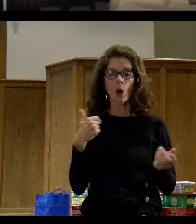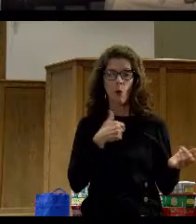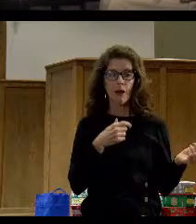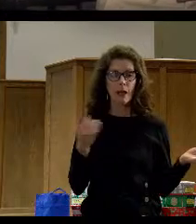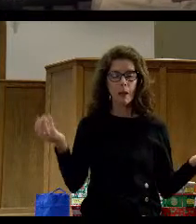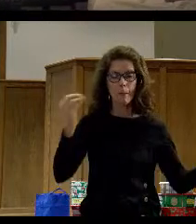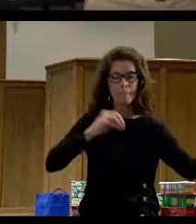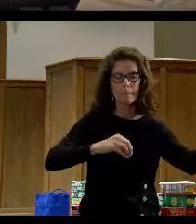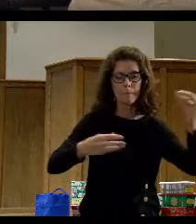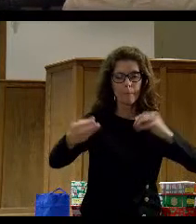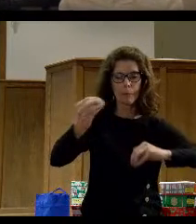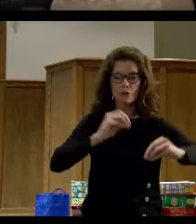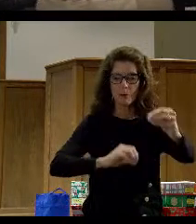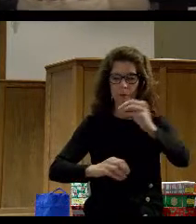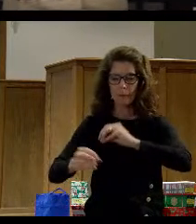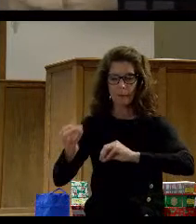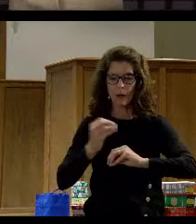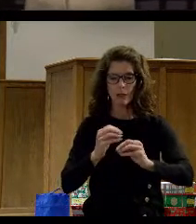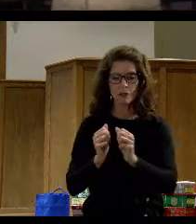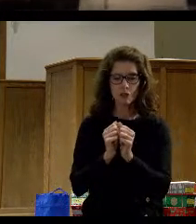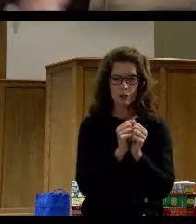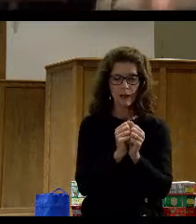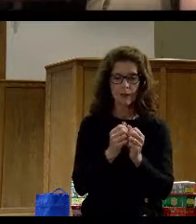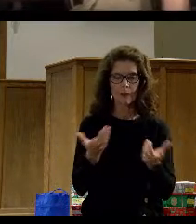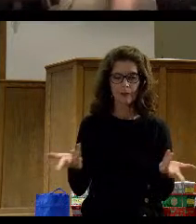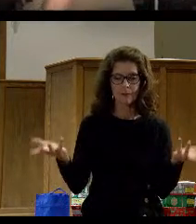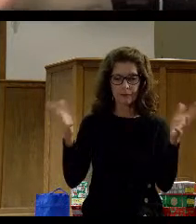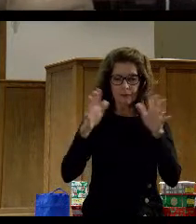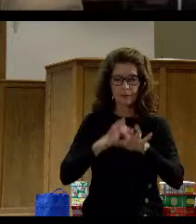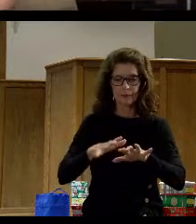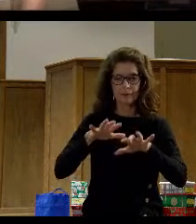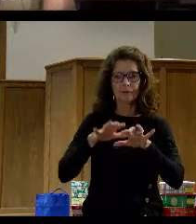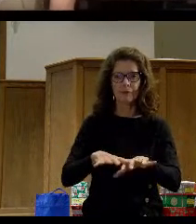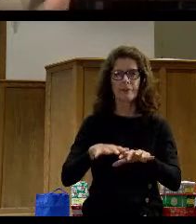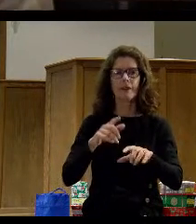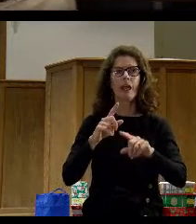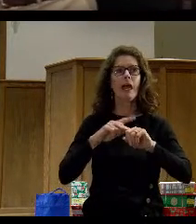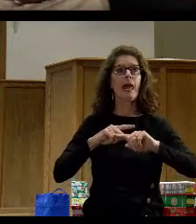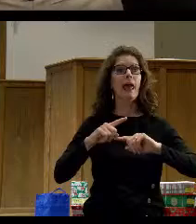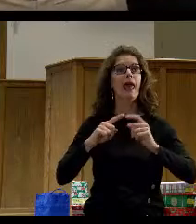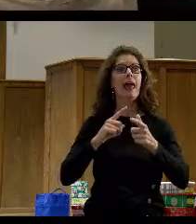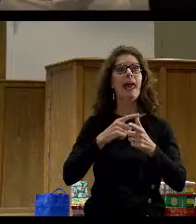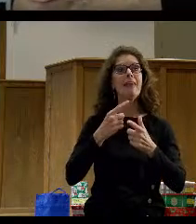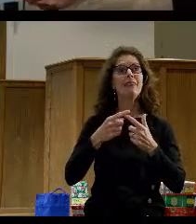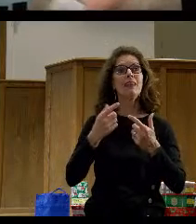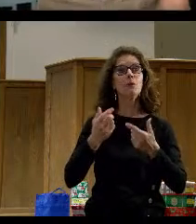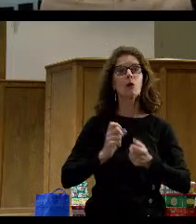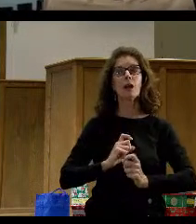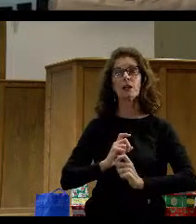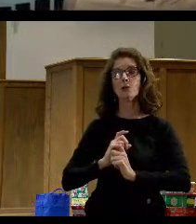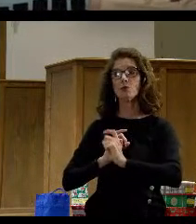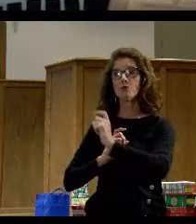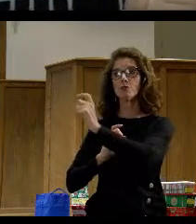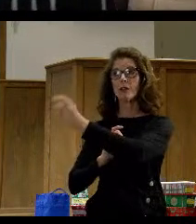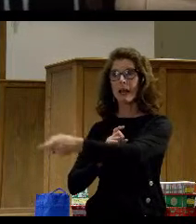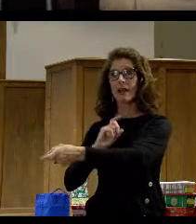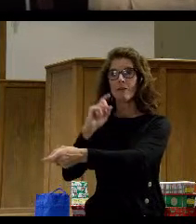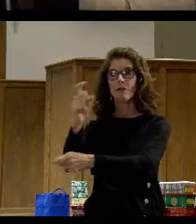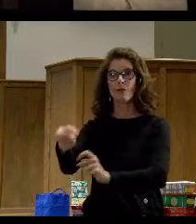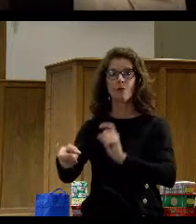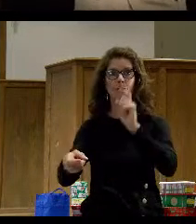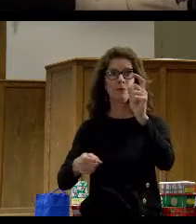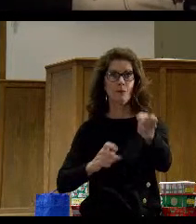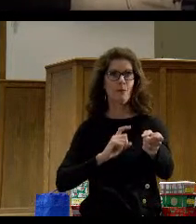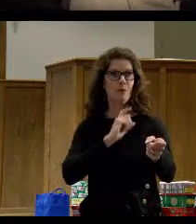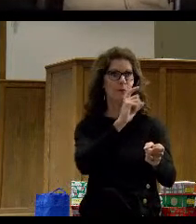blessing bags together, and then we're going to need some help delivering those out to international people in our community. We want to encourage you to send in